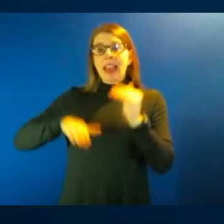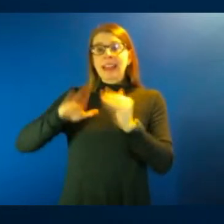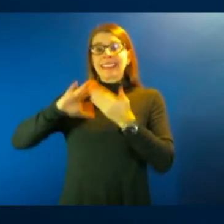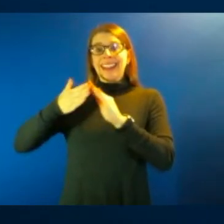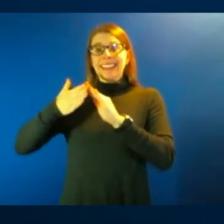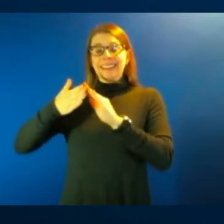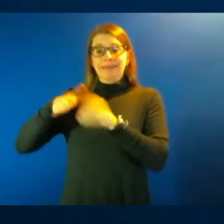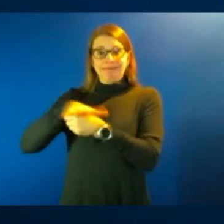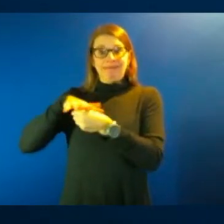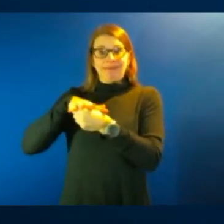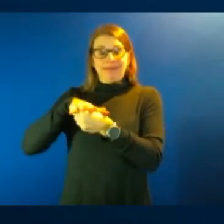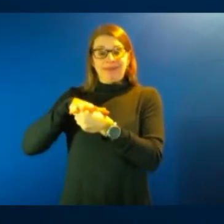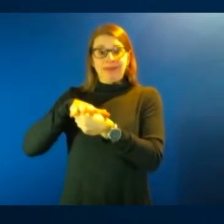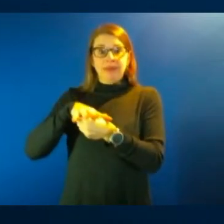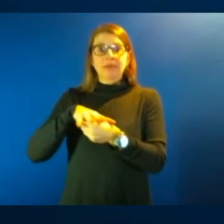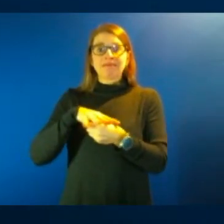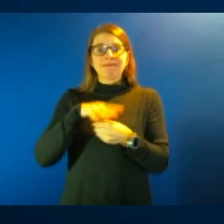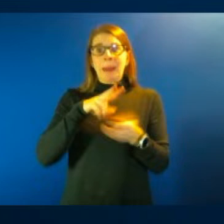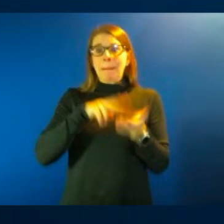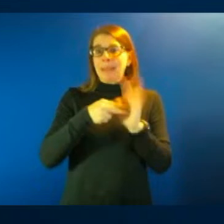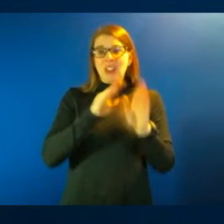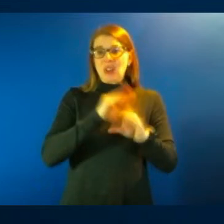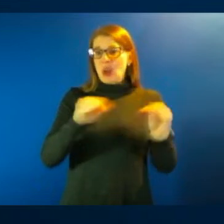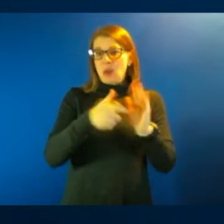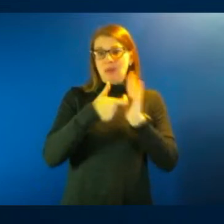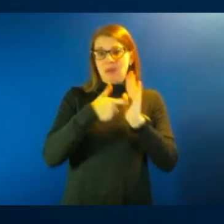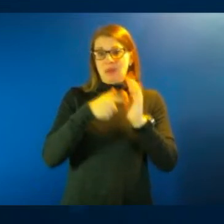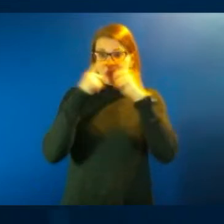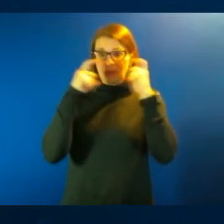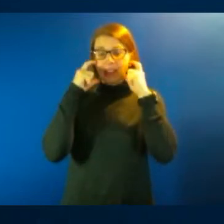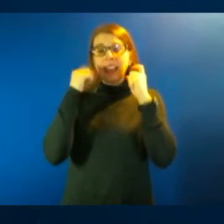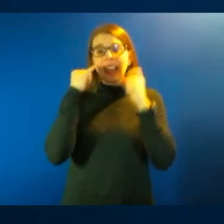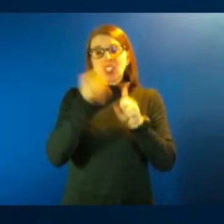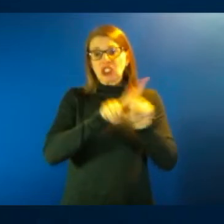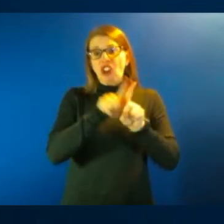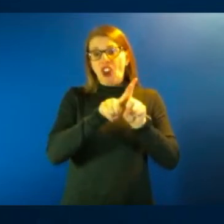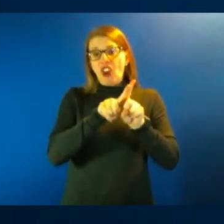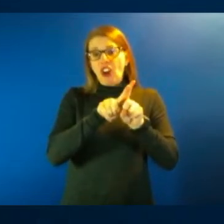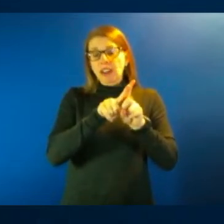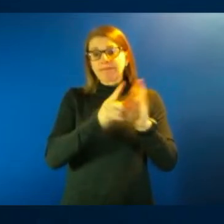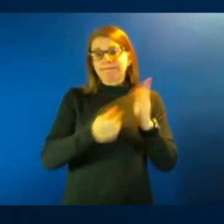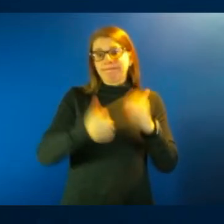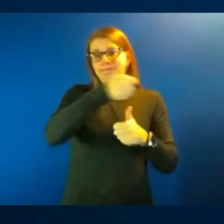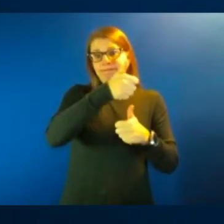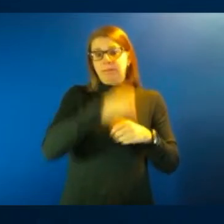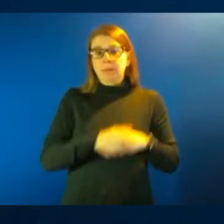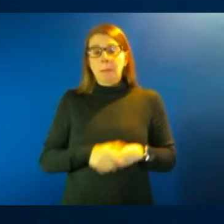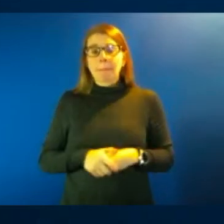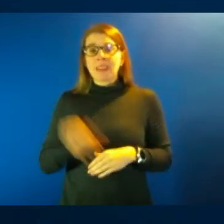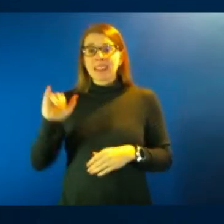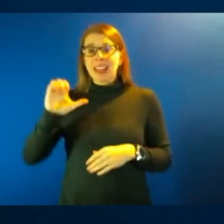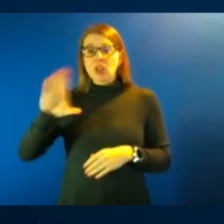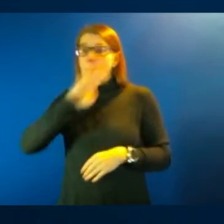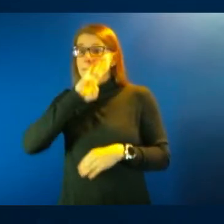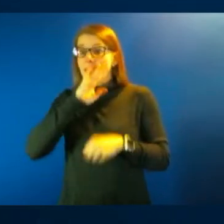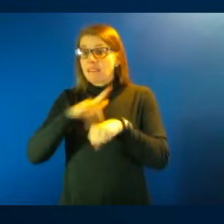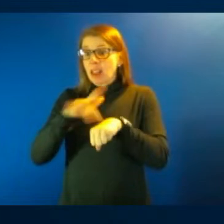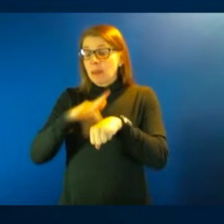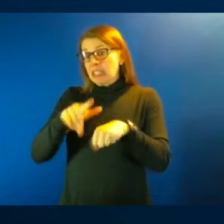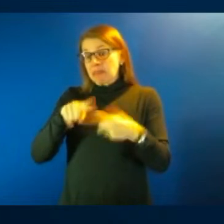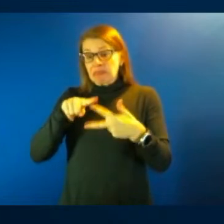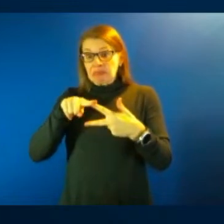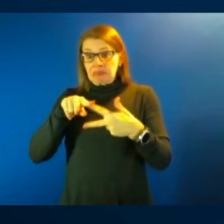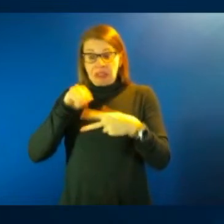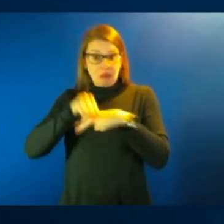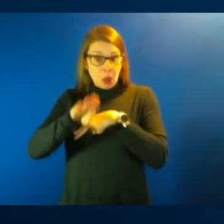And so after this, we went ahead and looked at ICU bed availability to see if this had any sort of influence on death